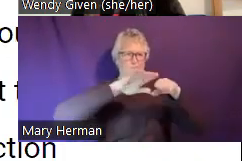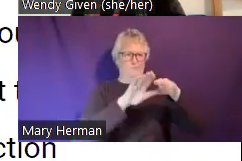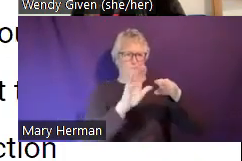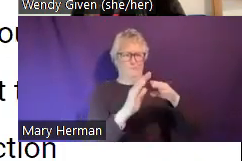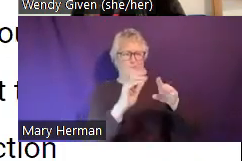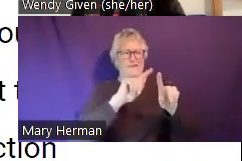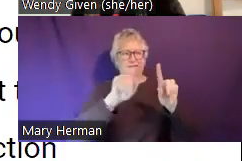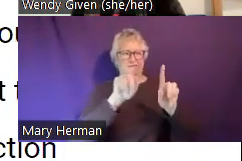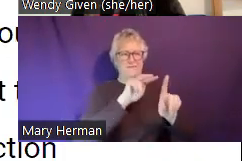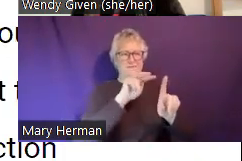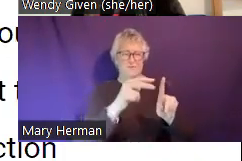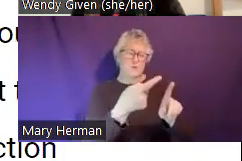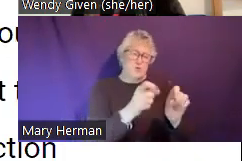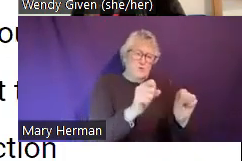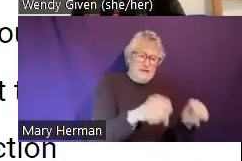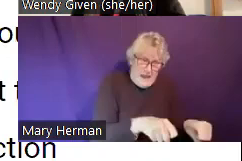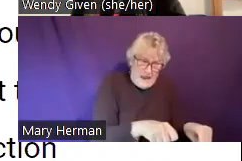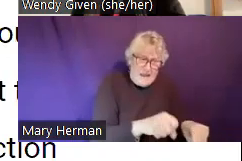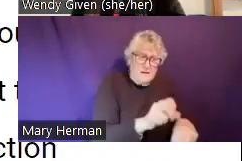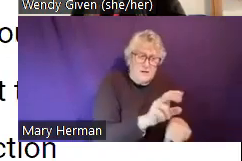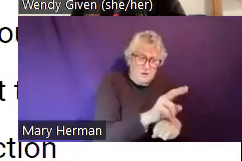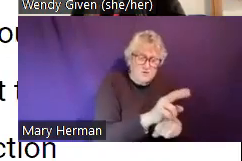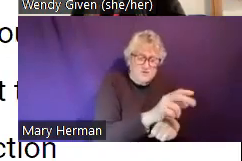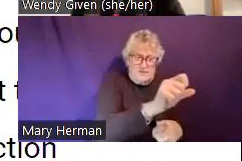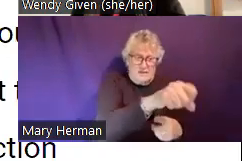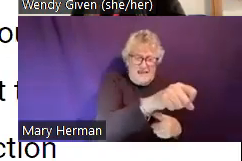would advise using them sparingly.